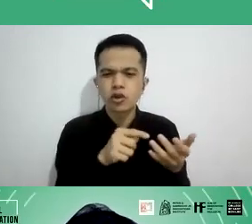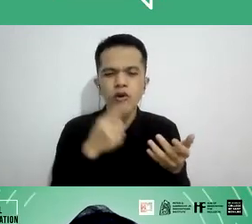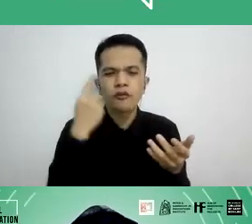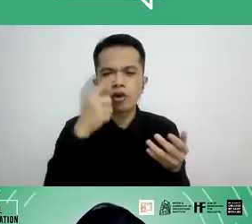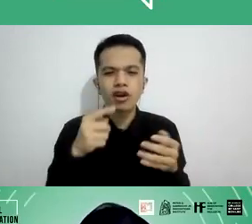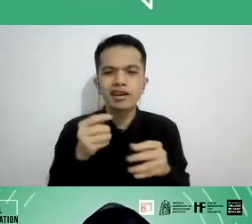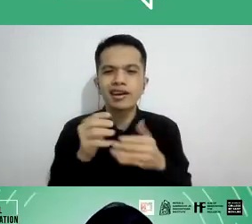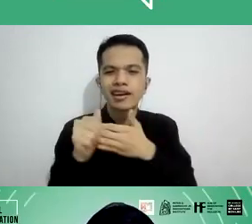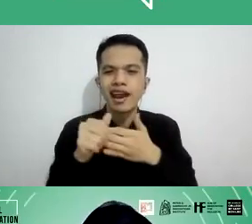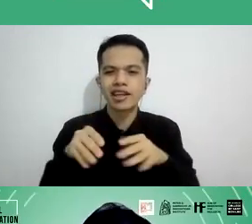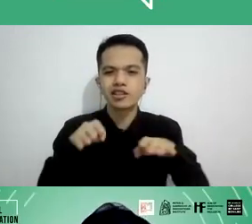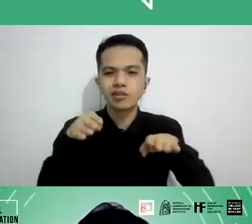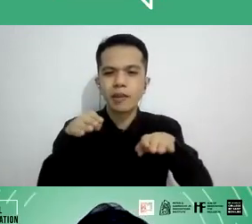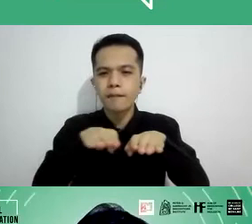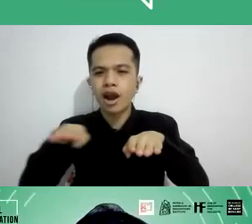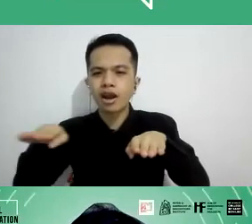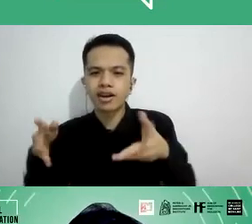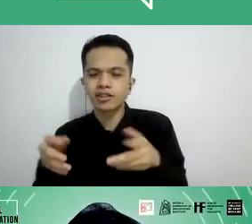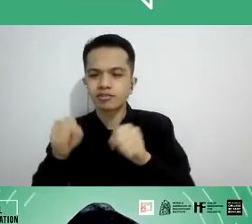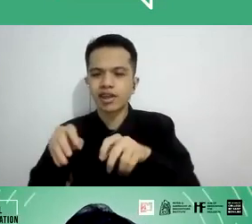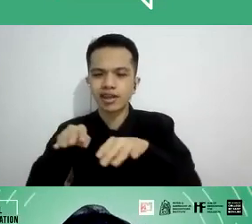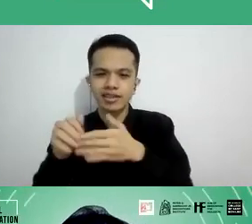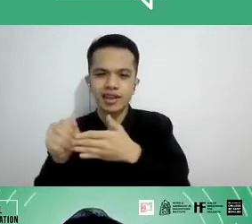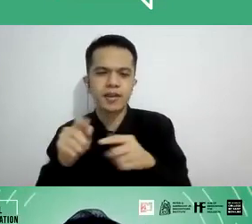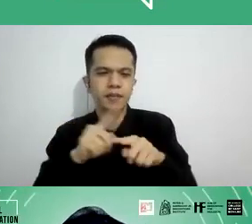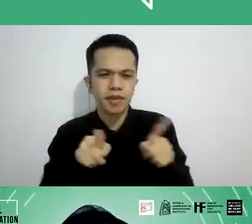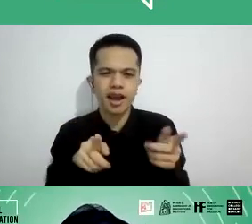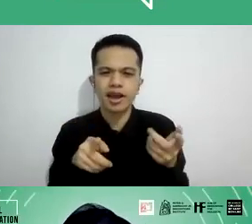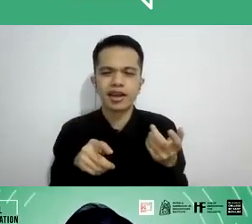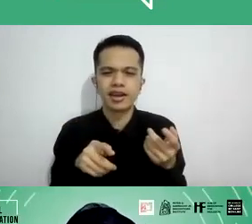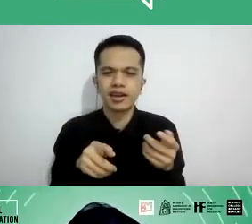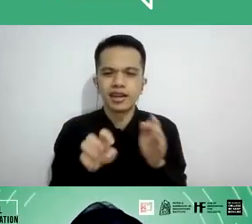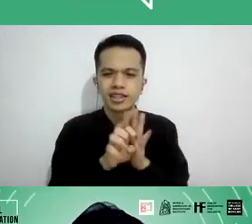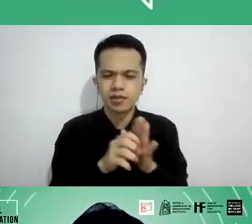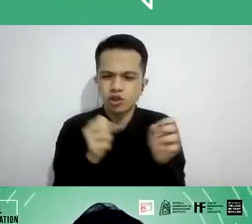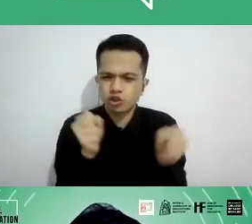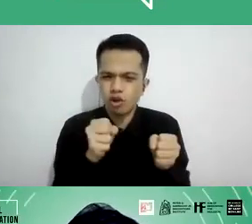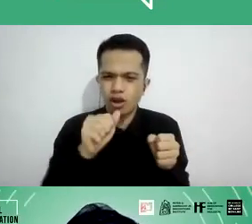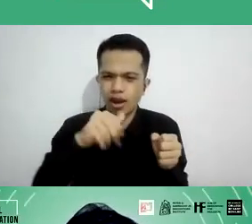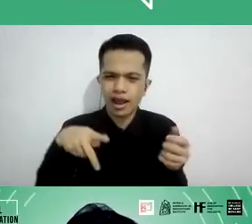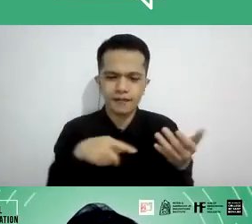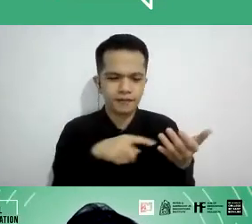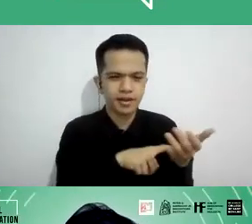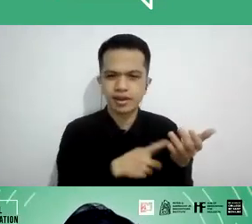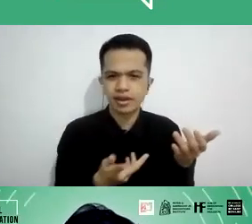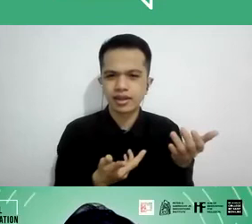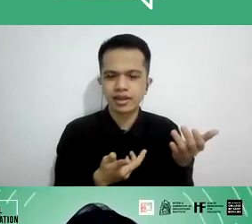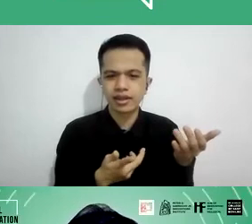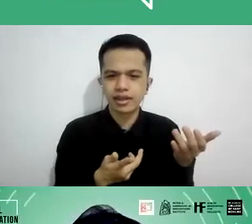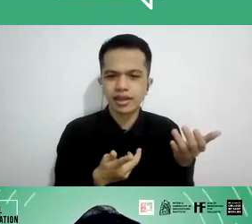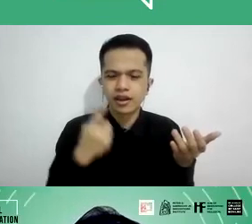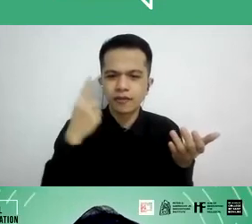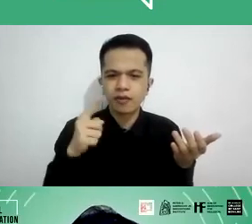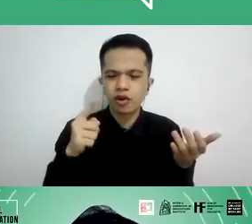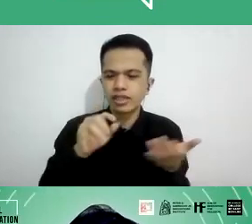guide, which seems very small, but it's a example of a small application of Industry